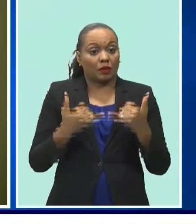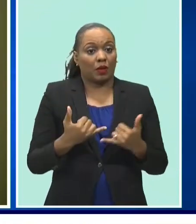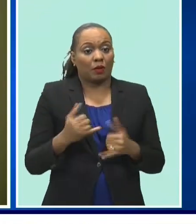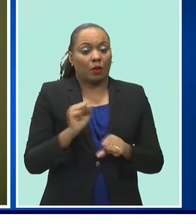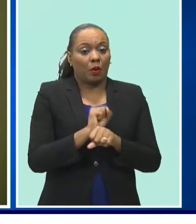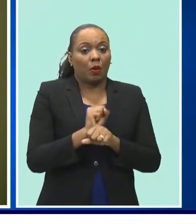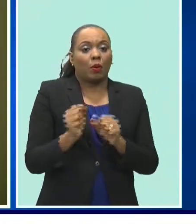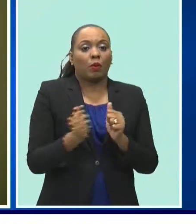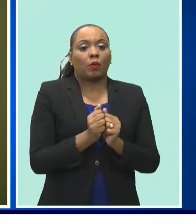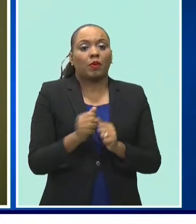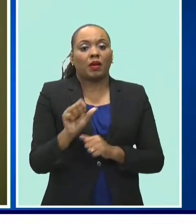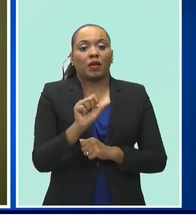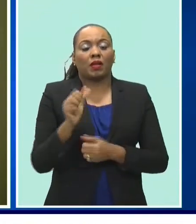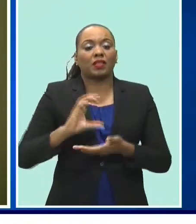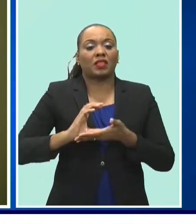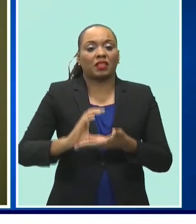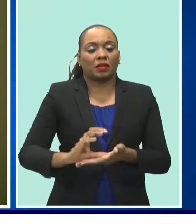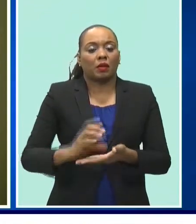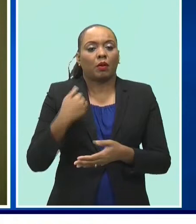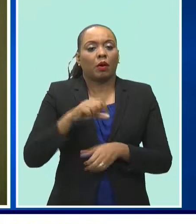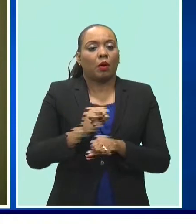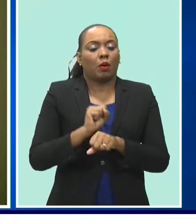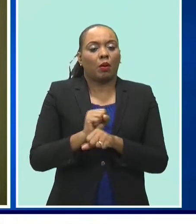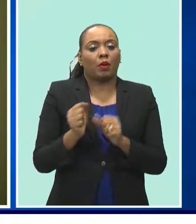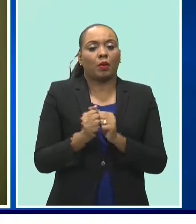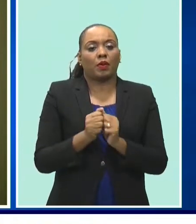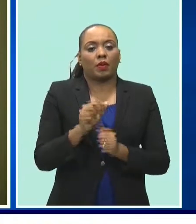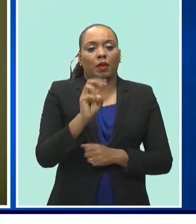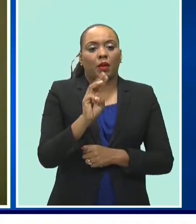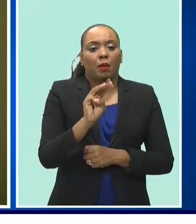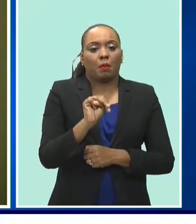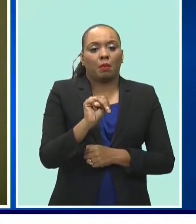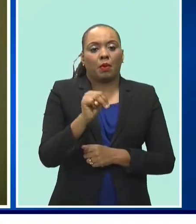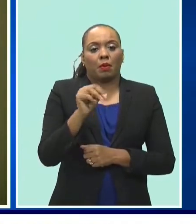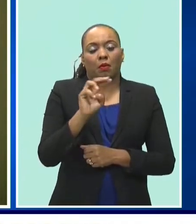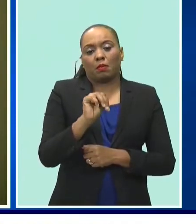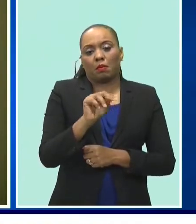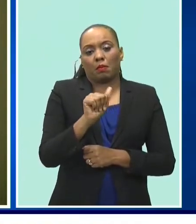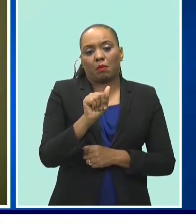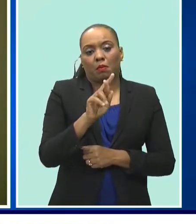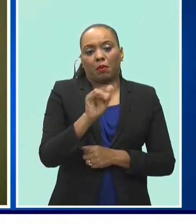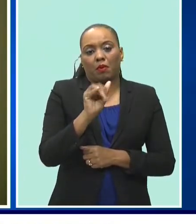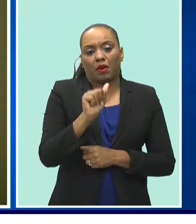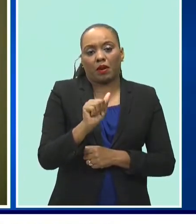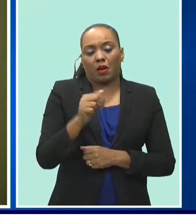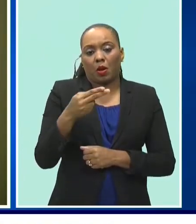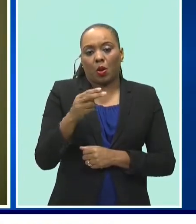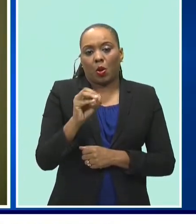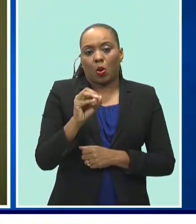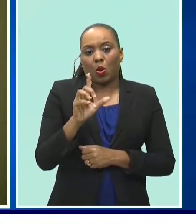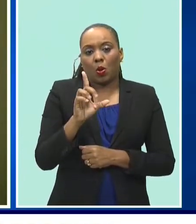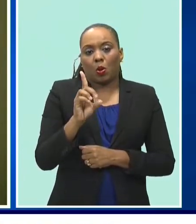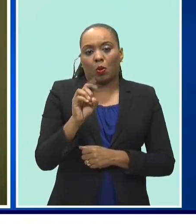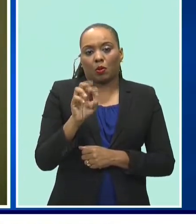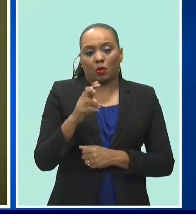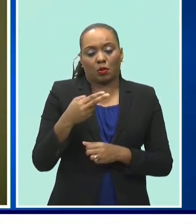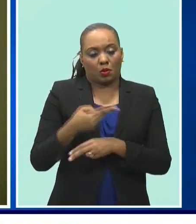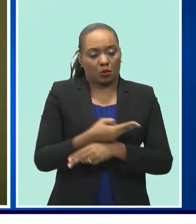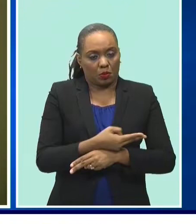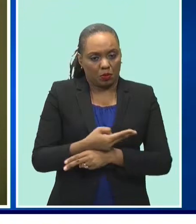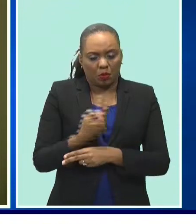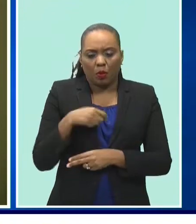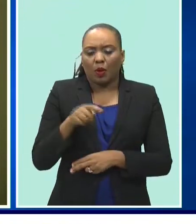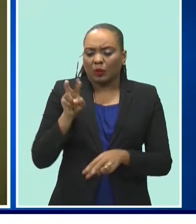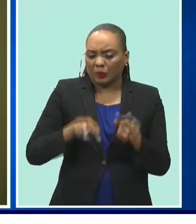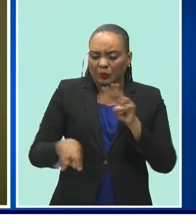Holder Nursery School, God Hill, and to onboard this initiative. And we'll watch it, we'll